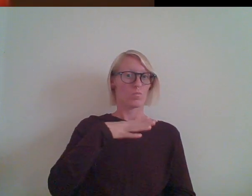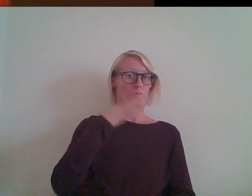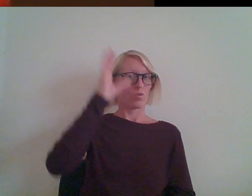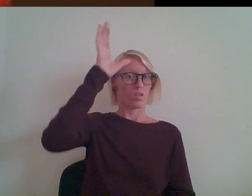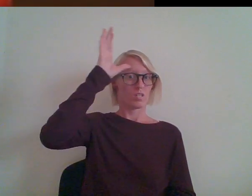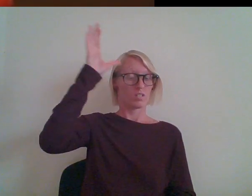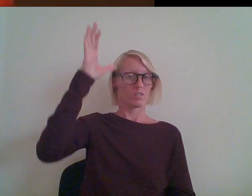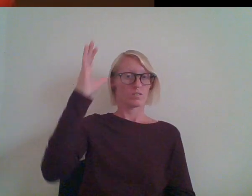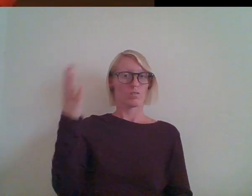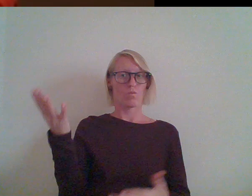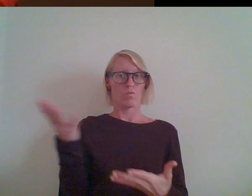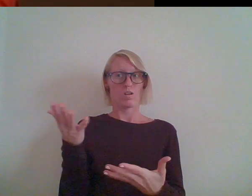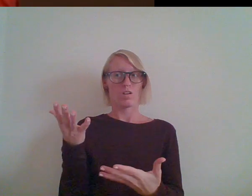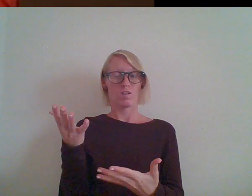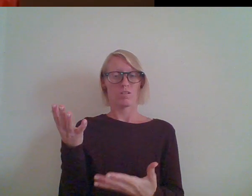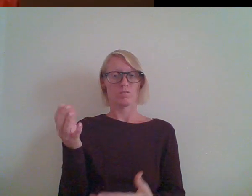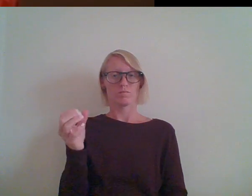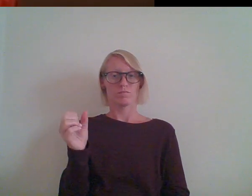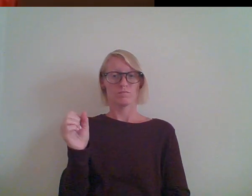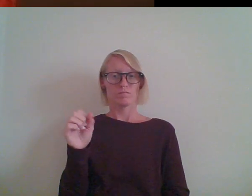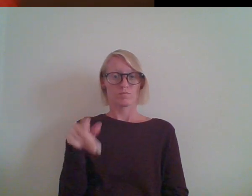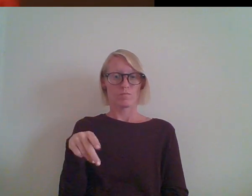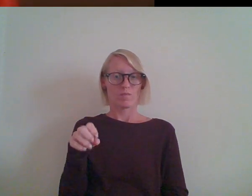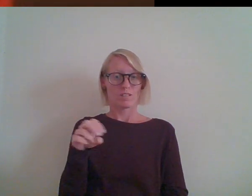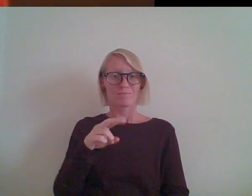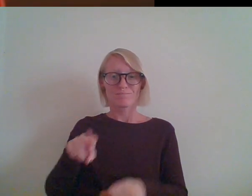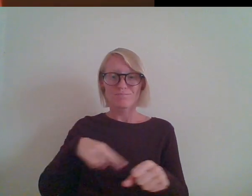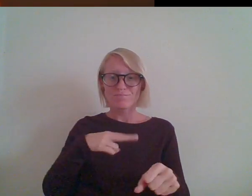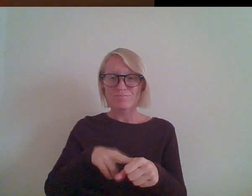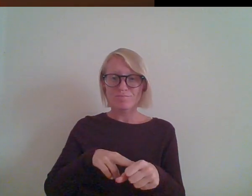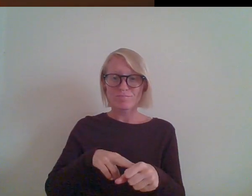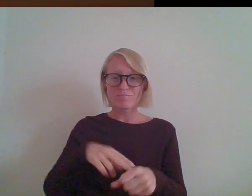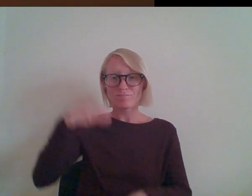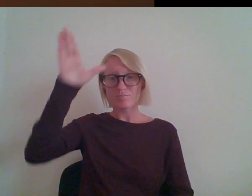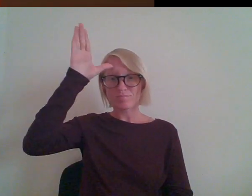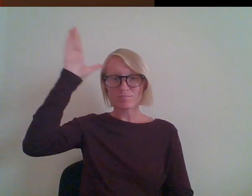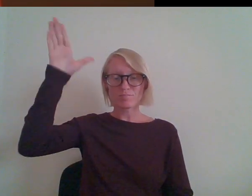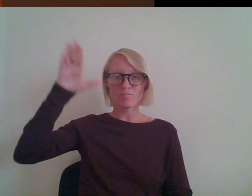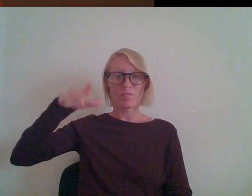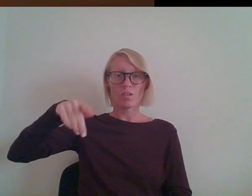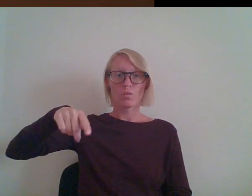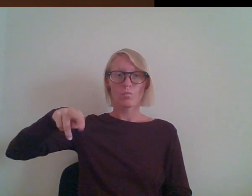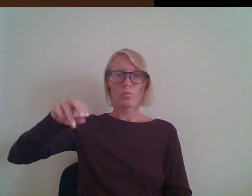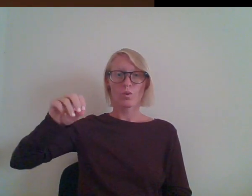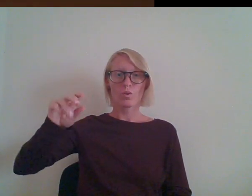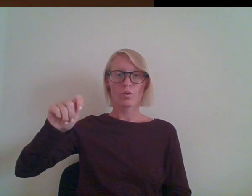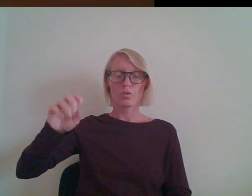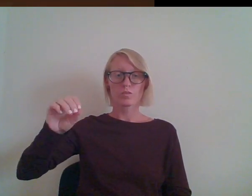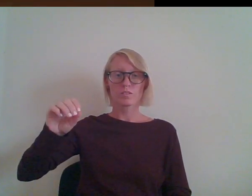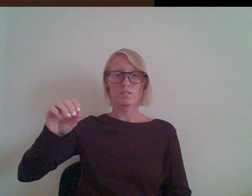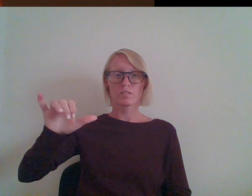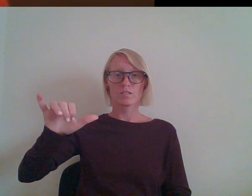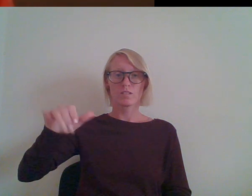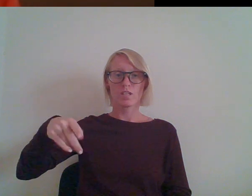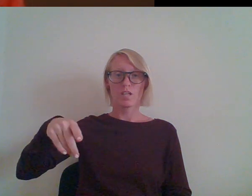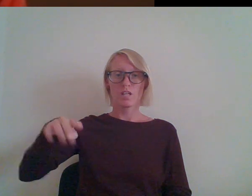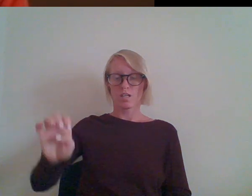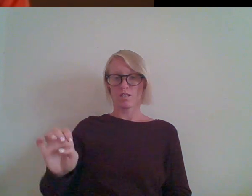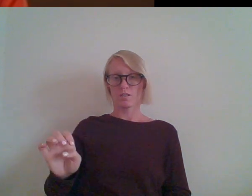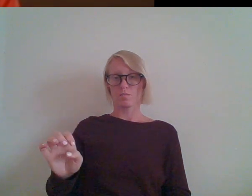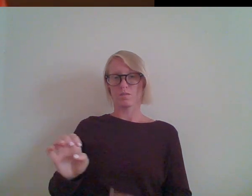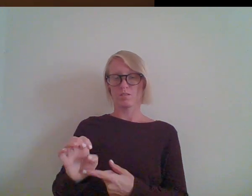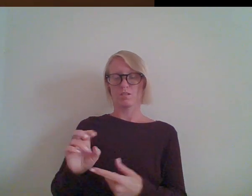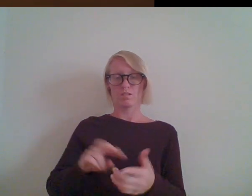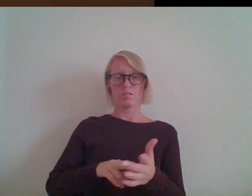What's a superordinate concept? What are natural concepts? Prototypes. What is a prototype? So you raise